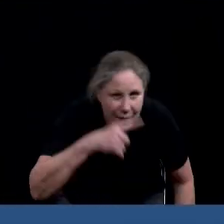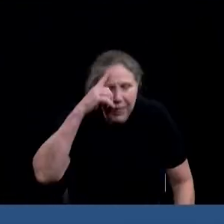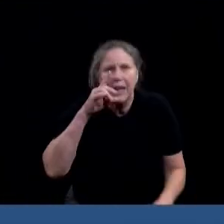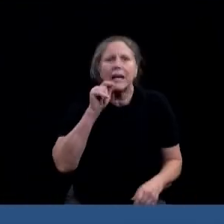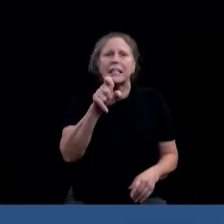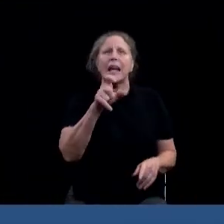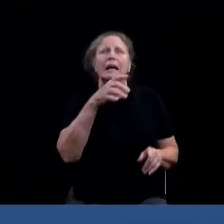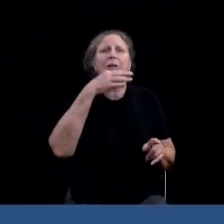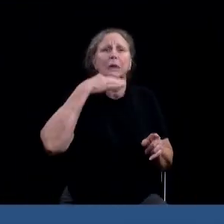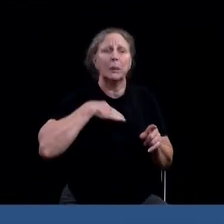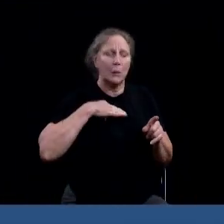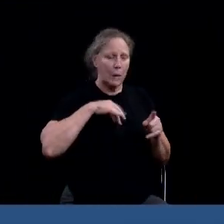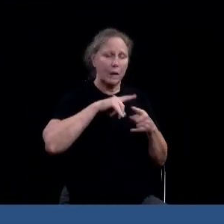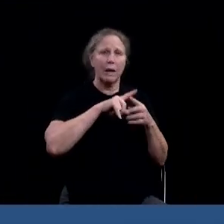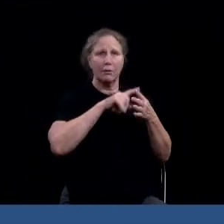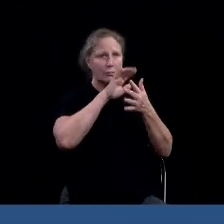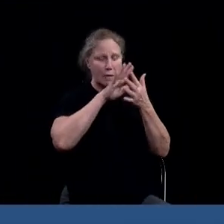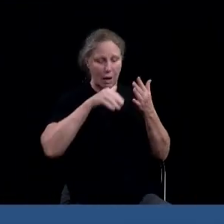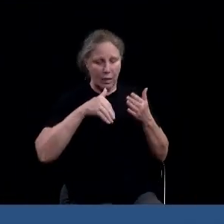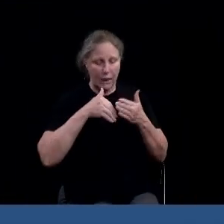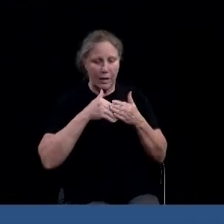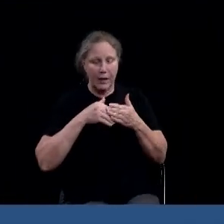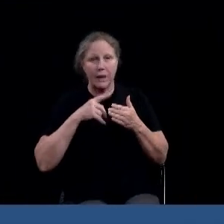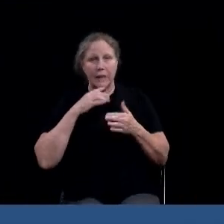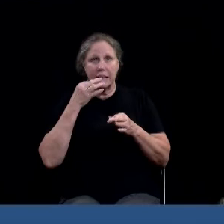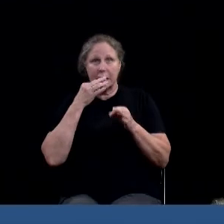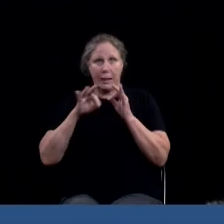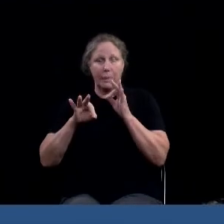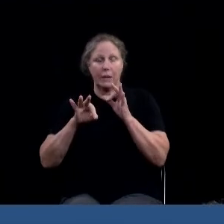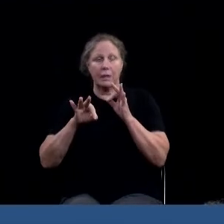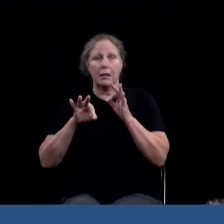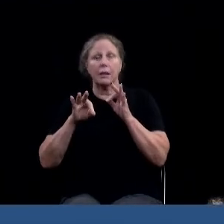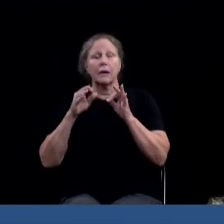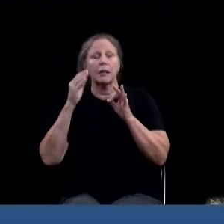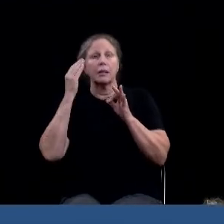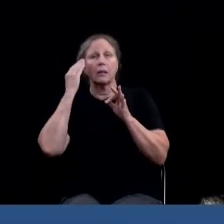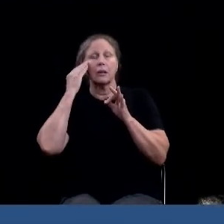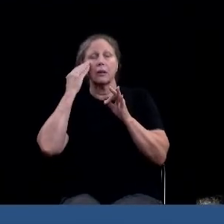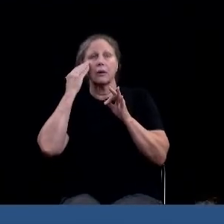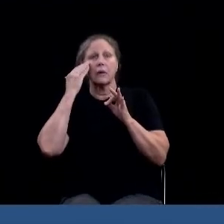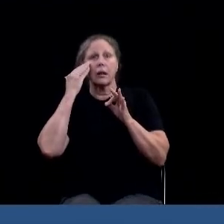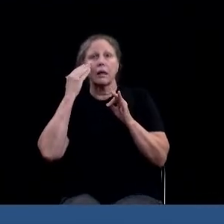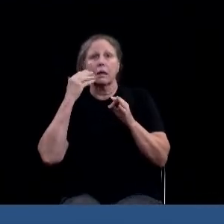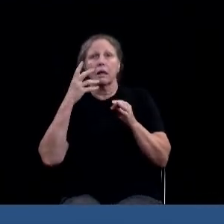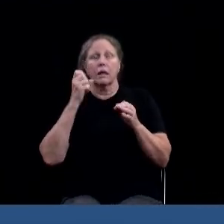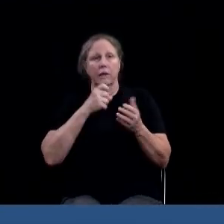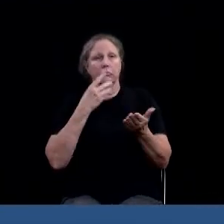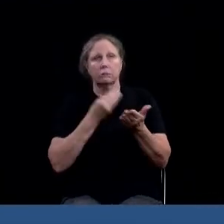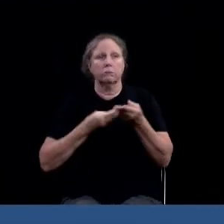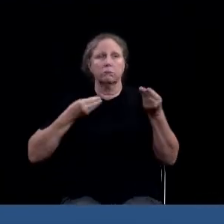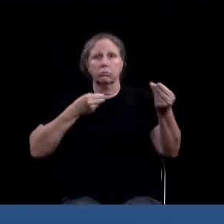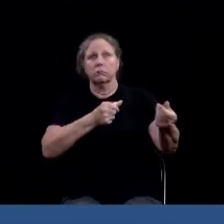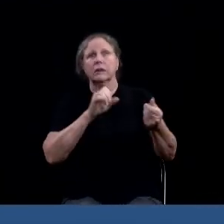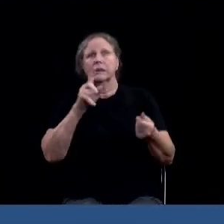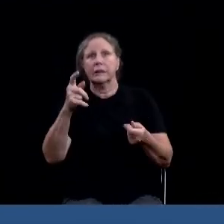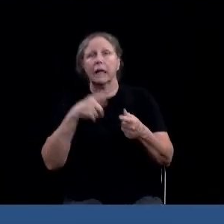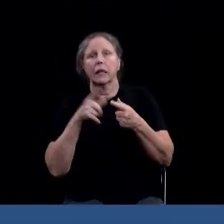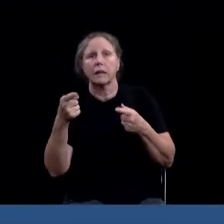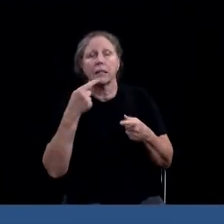simple. And they're, the capital stack, as Holmes mentioned, is just want to make sure I get it clear on that. But